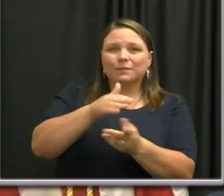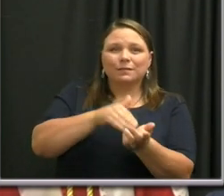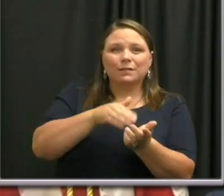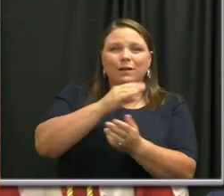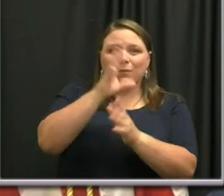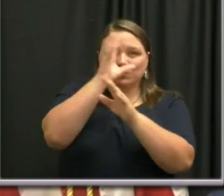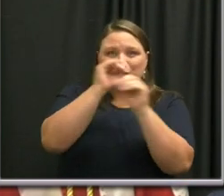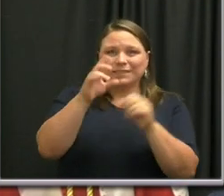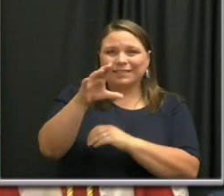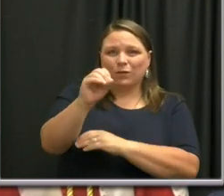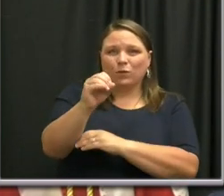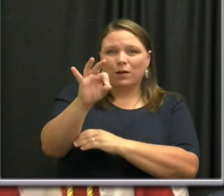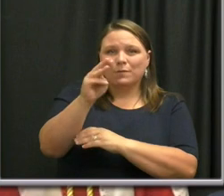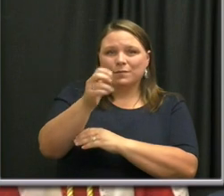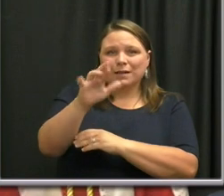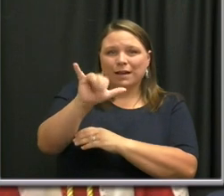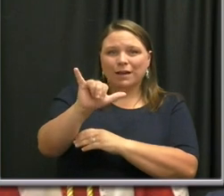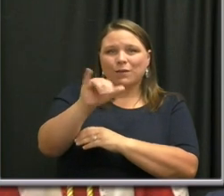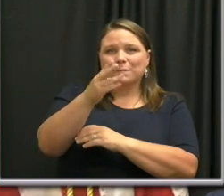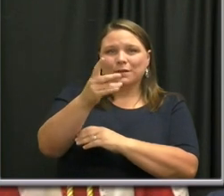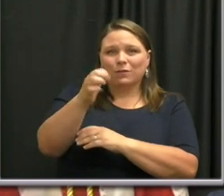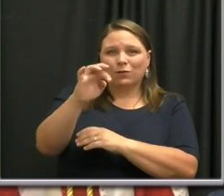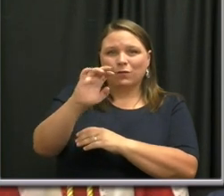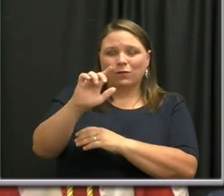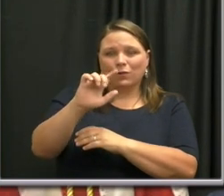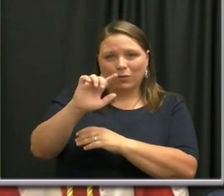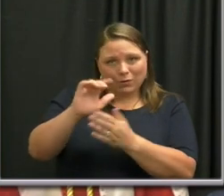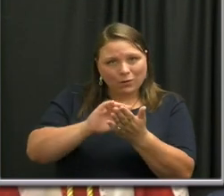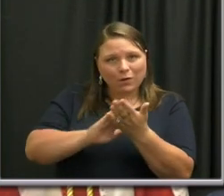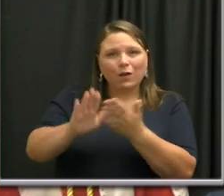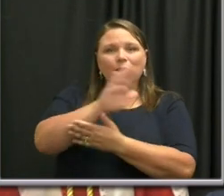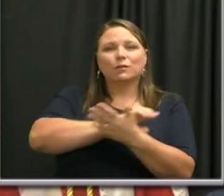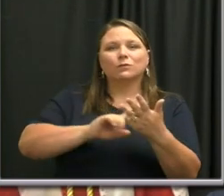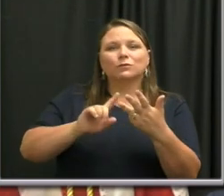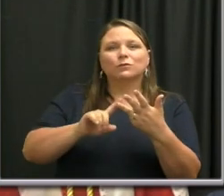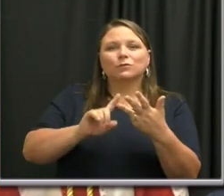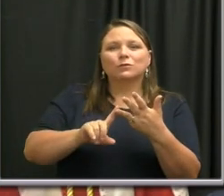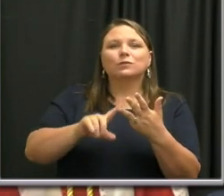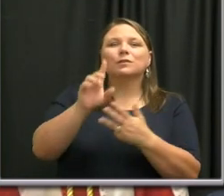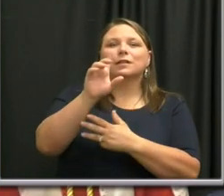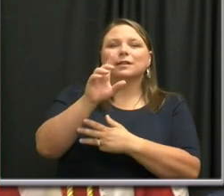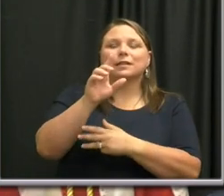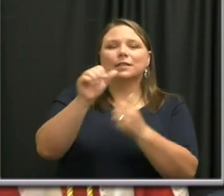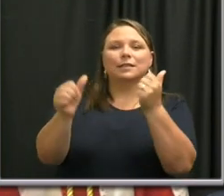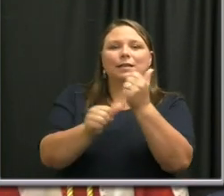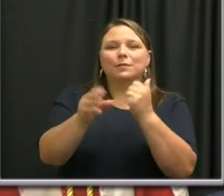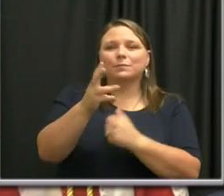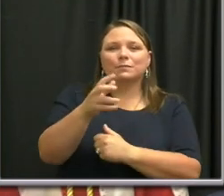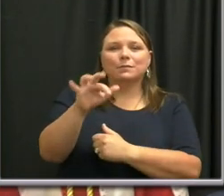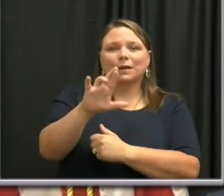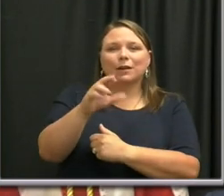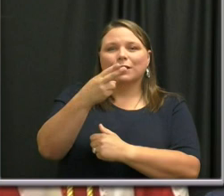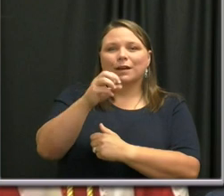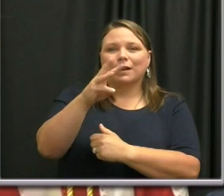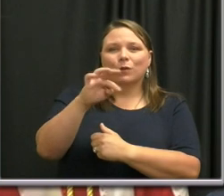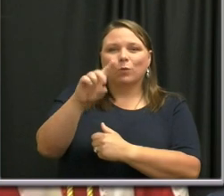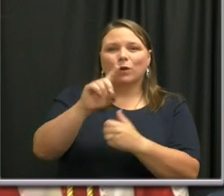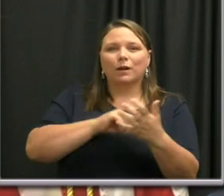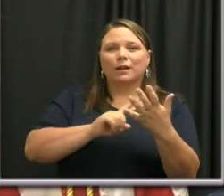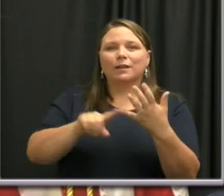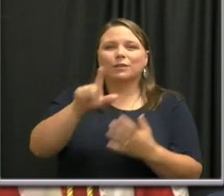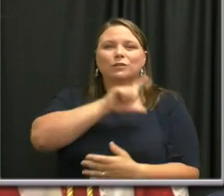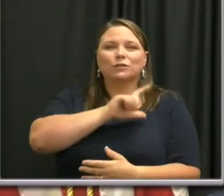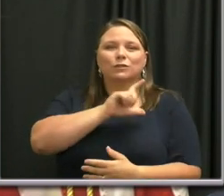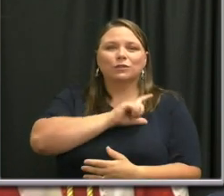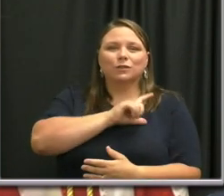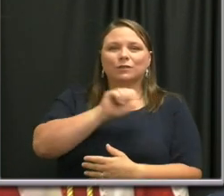College, Deputy Mayor Brenda Haywood, and Chief Steve Anderson of the Metro Nashville Police Department. Director Chief